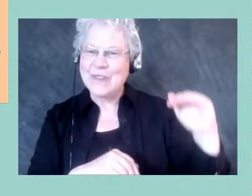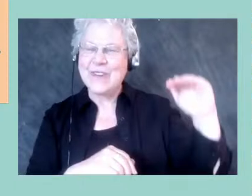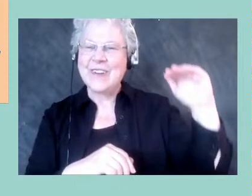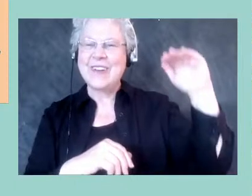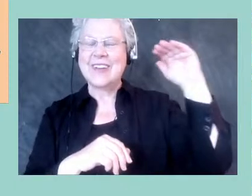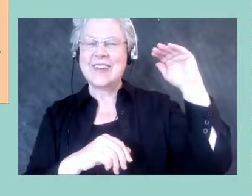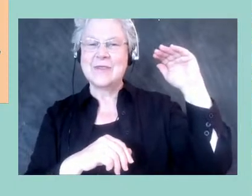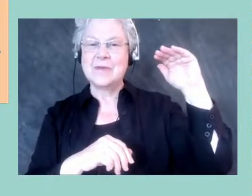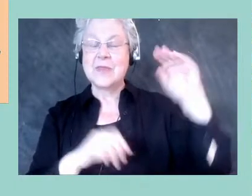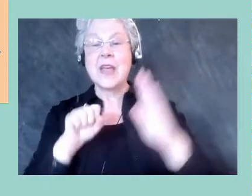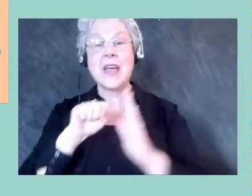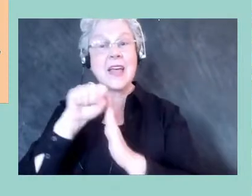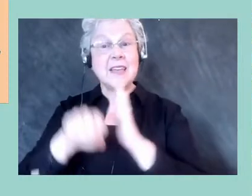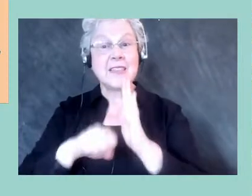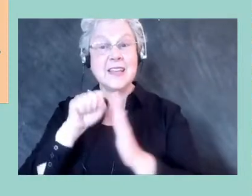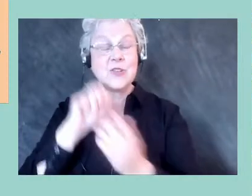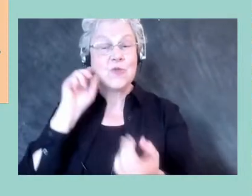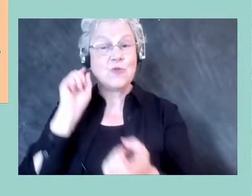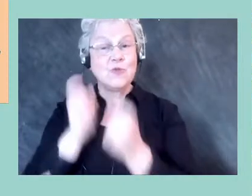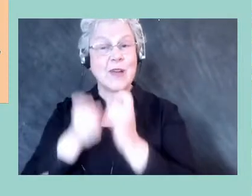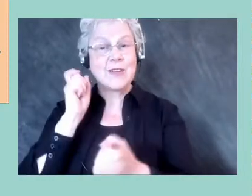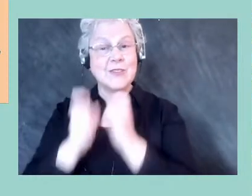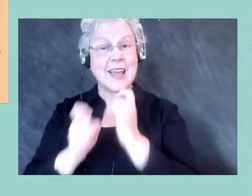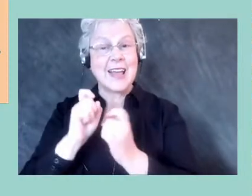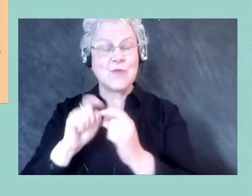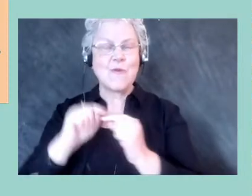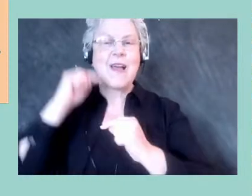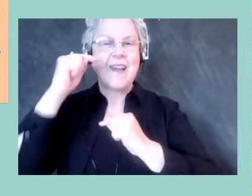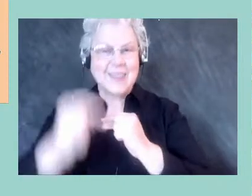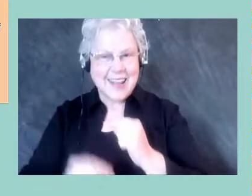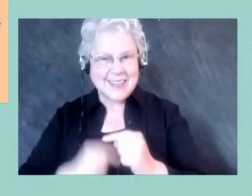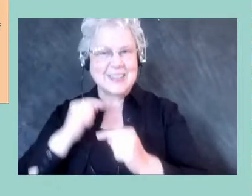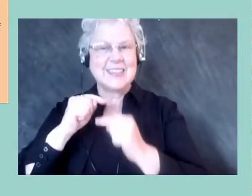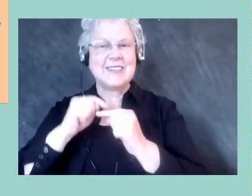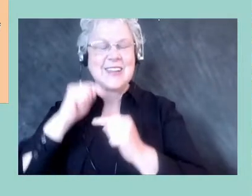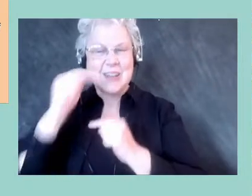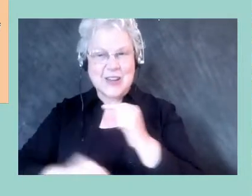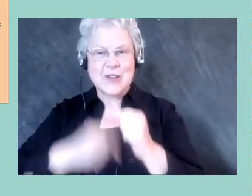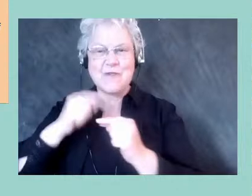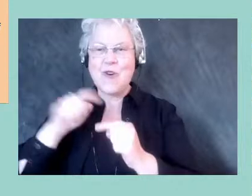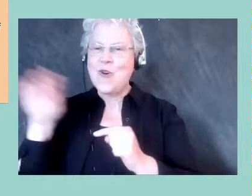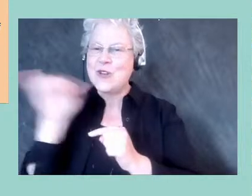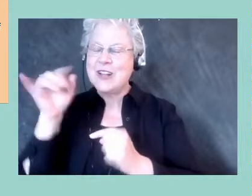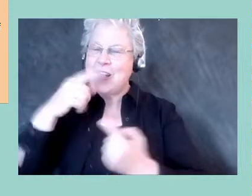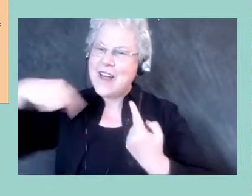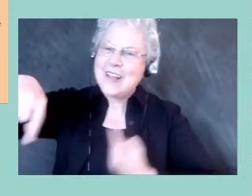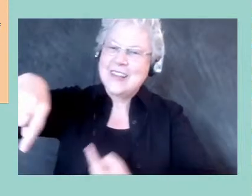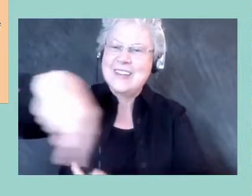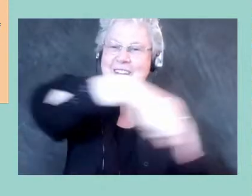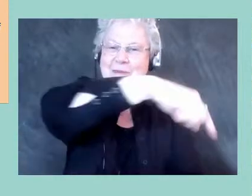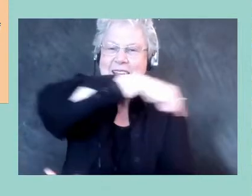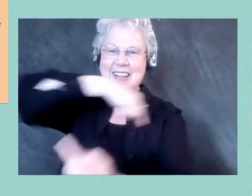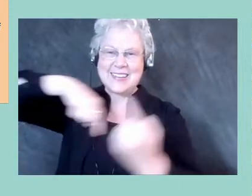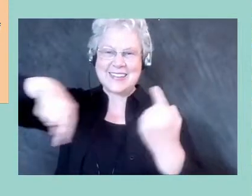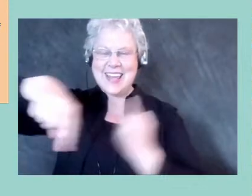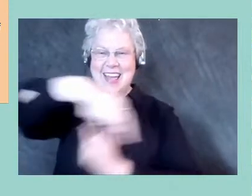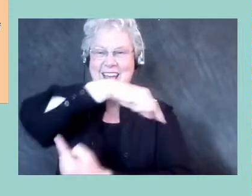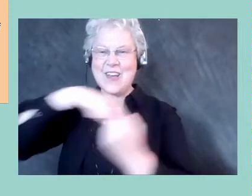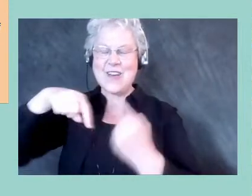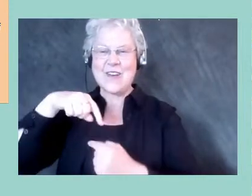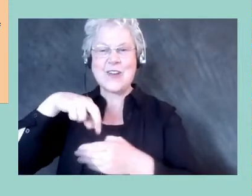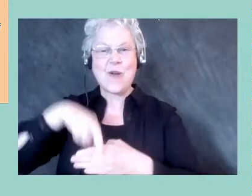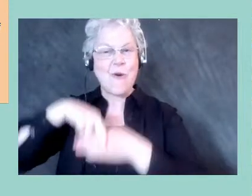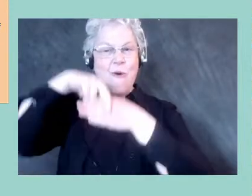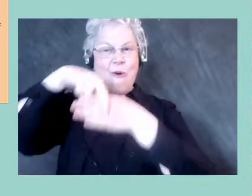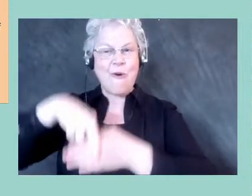dreams. And the seasons, they go round and round, and the painted ponies go up